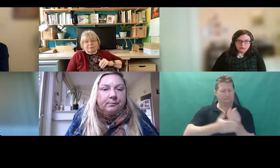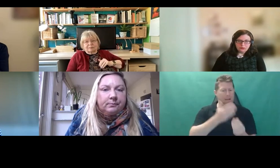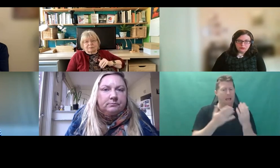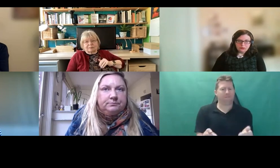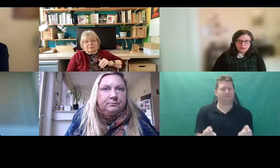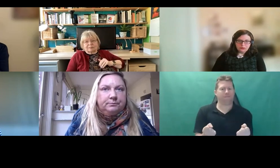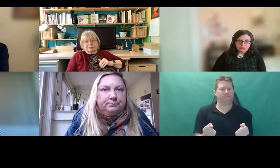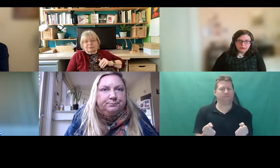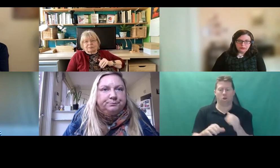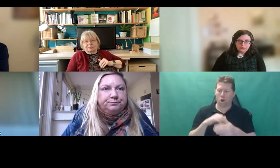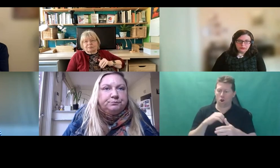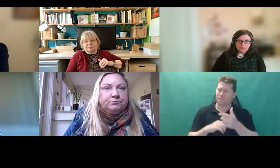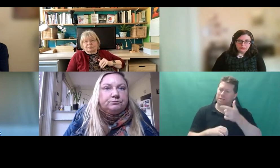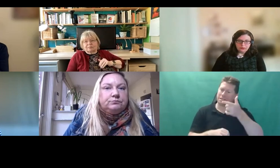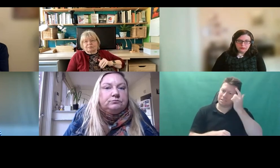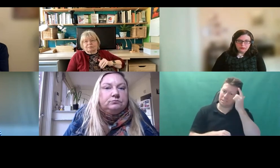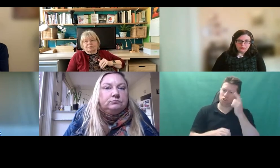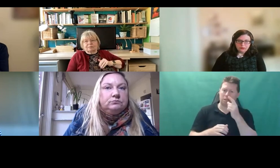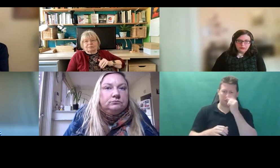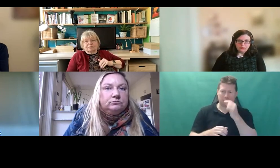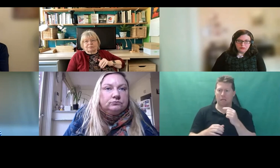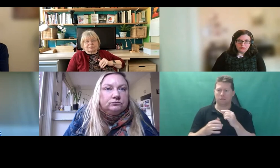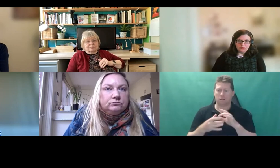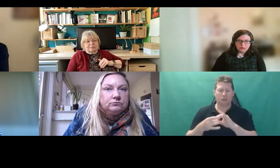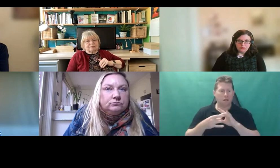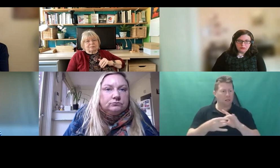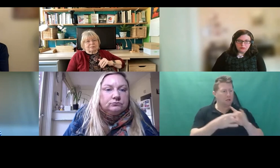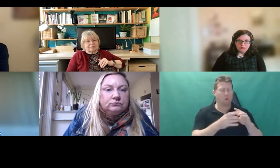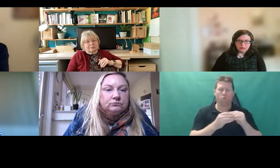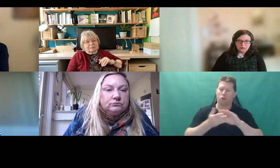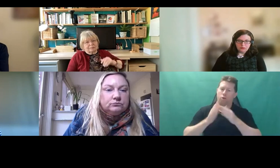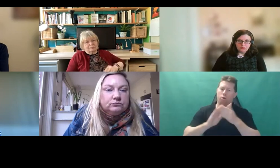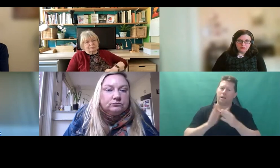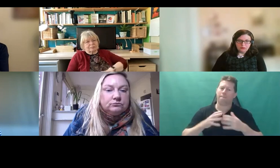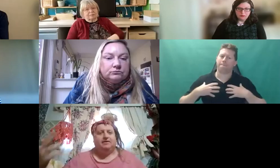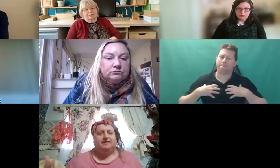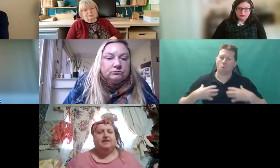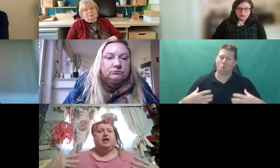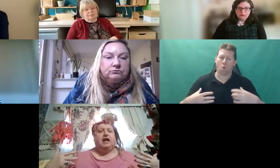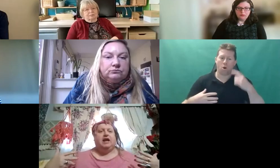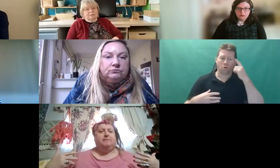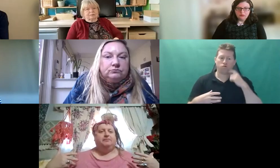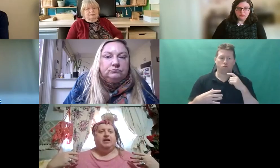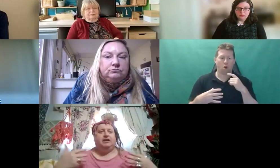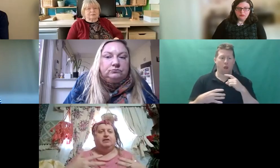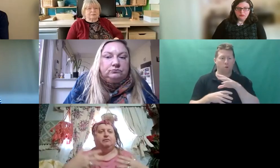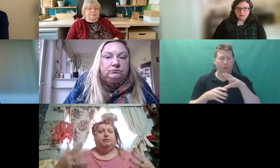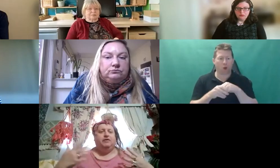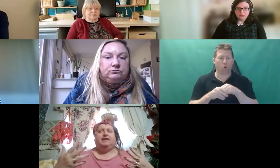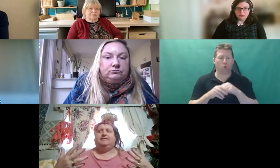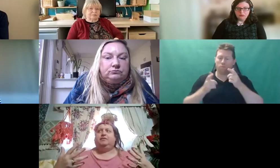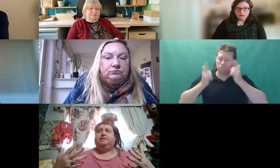uh, teachers, uh, being able to link more with community spaces and bring in employers, um, and,